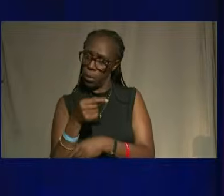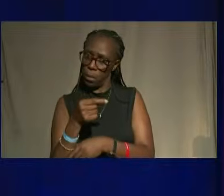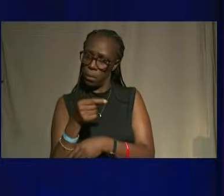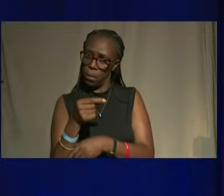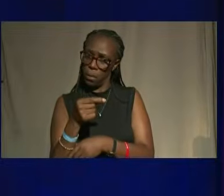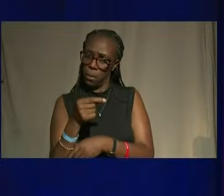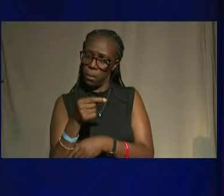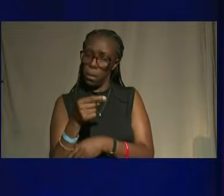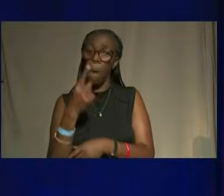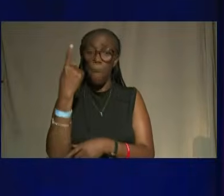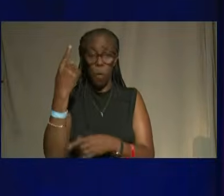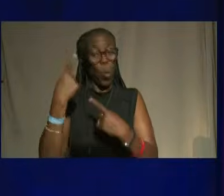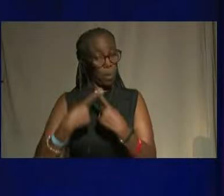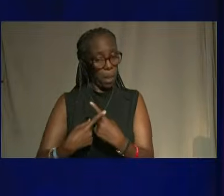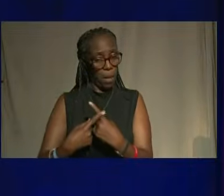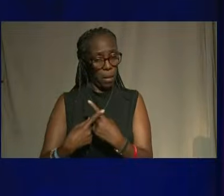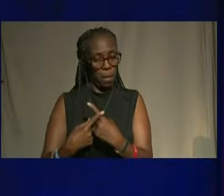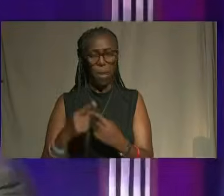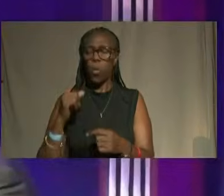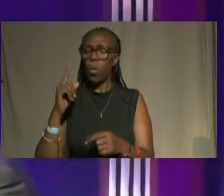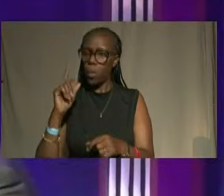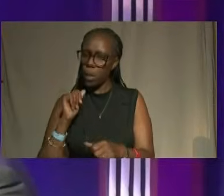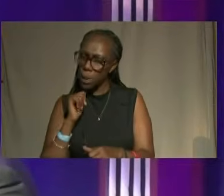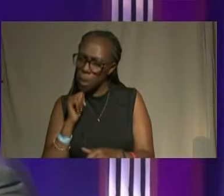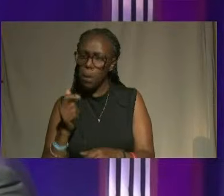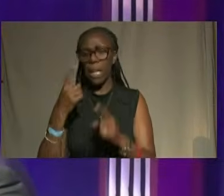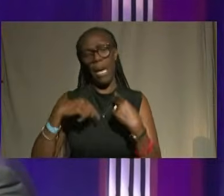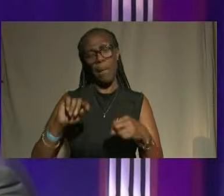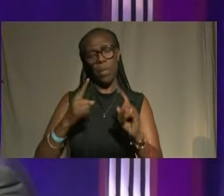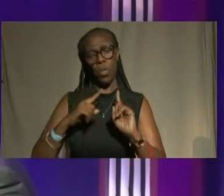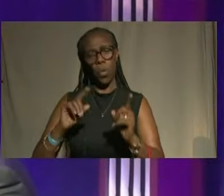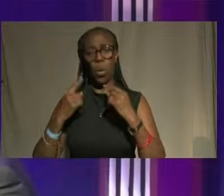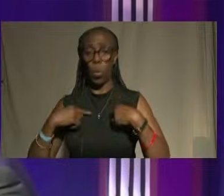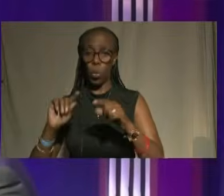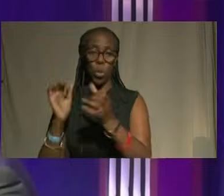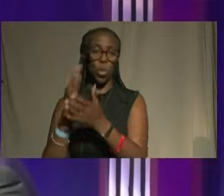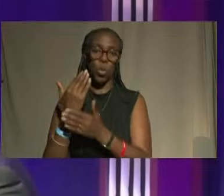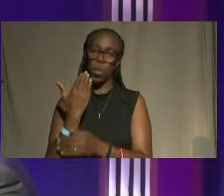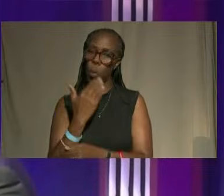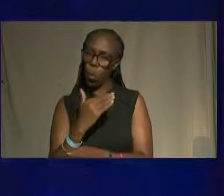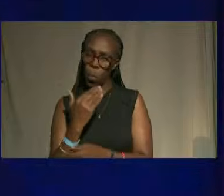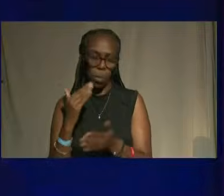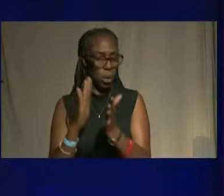unable to attend school 5 days a week. What we have proposed is a